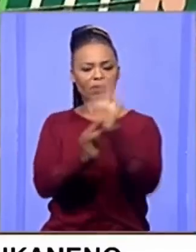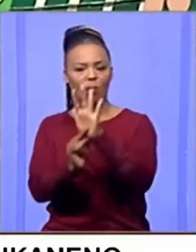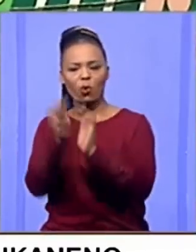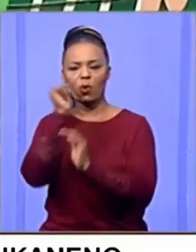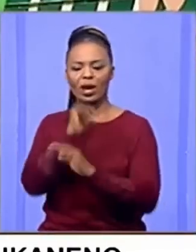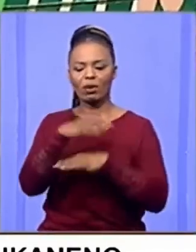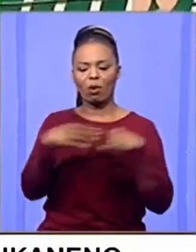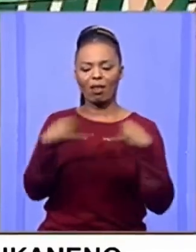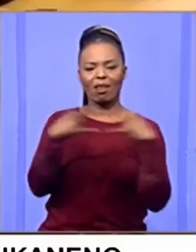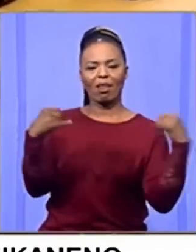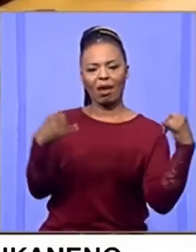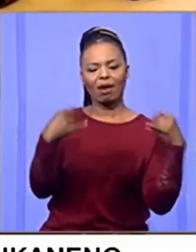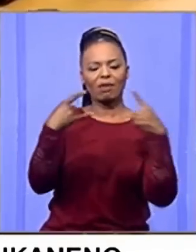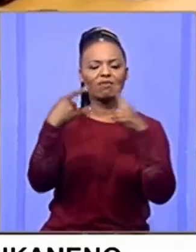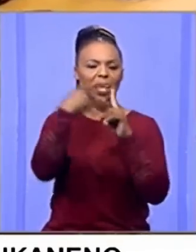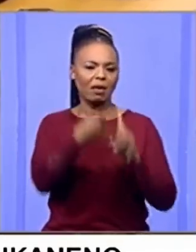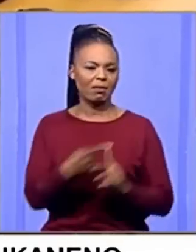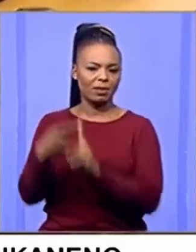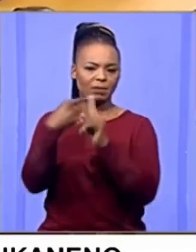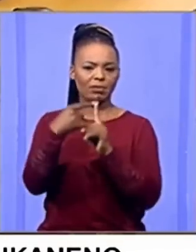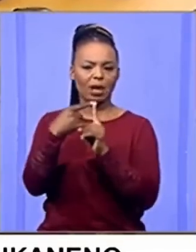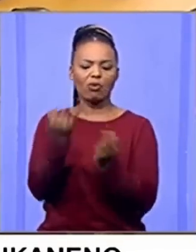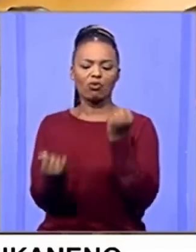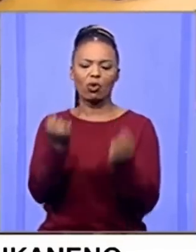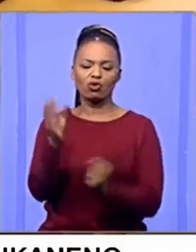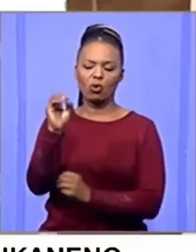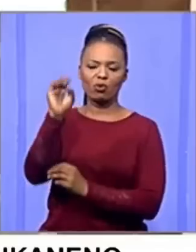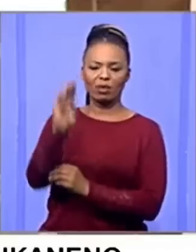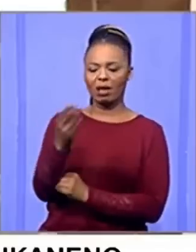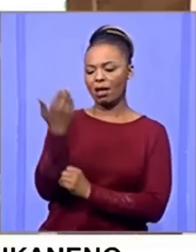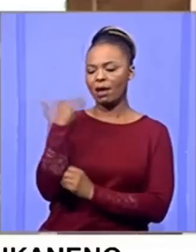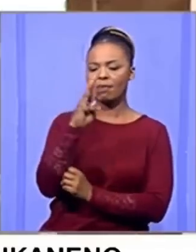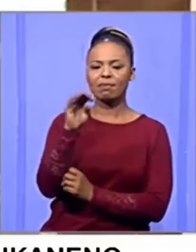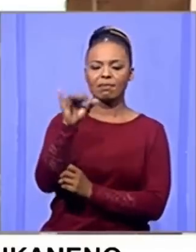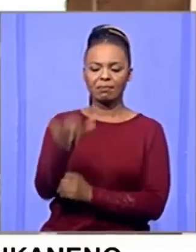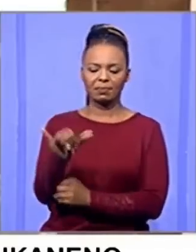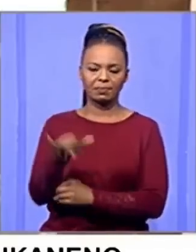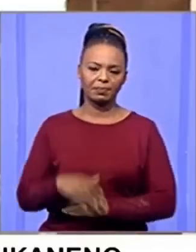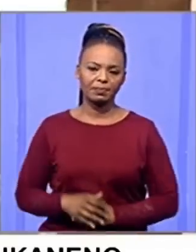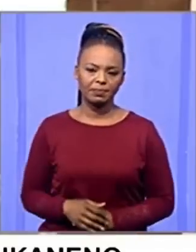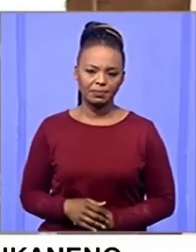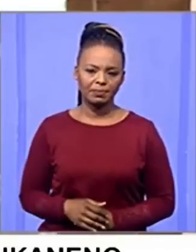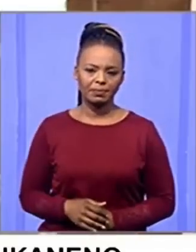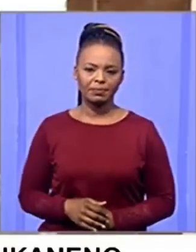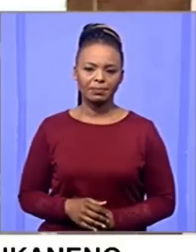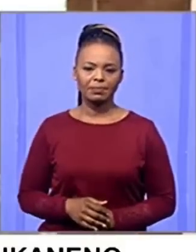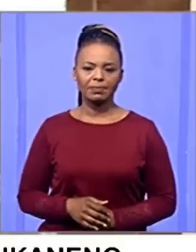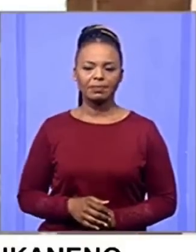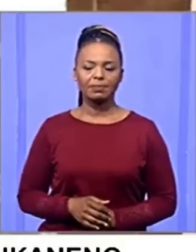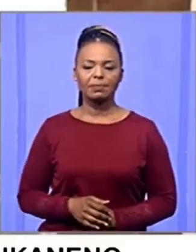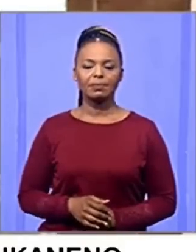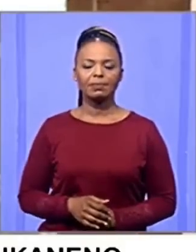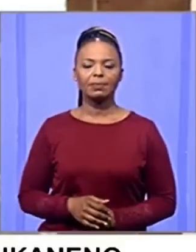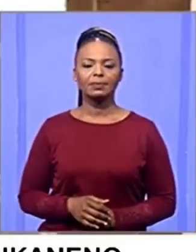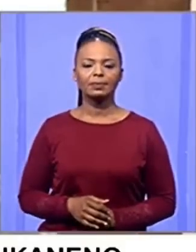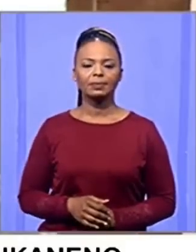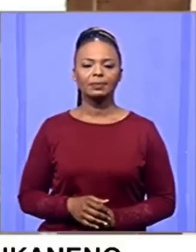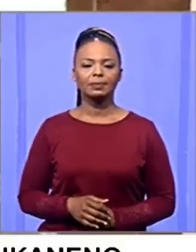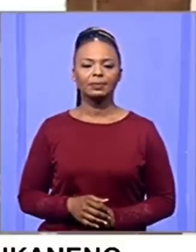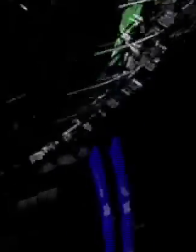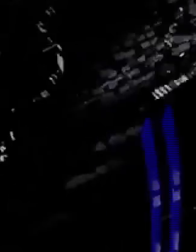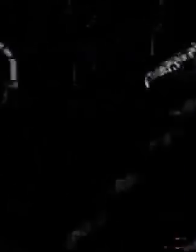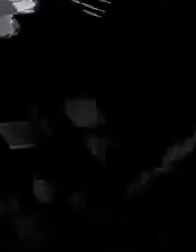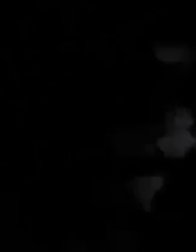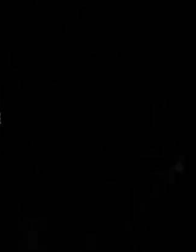kwa kgotlatshekelo ya Magistrata ya Bloemfontein ka Motsheganong. Kamogelo Siekwi, SABC News, Kroonstad.